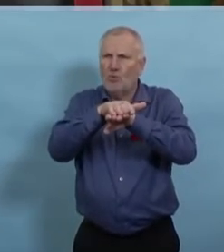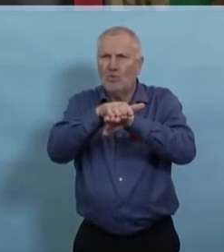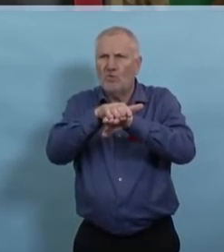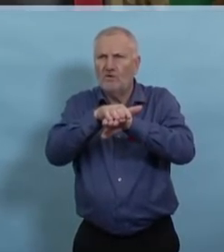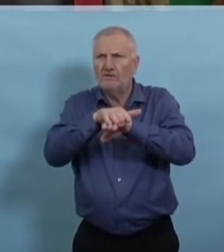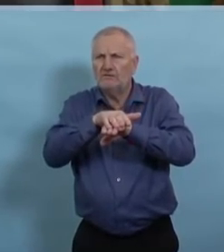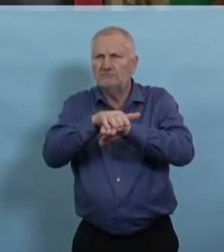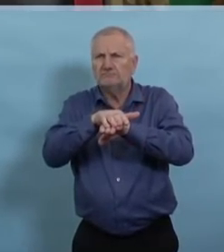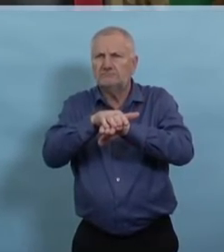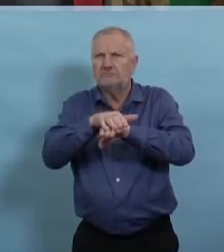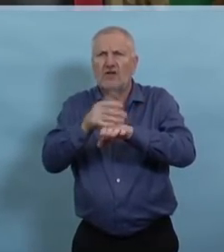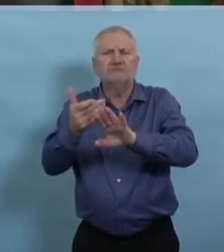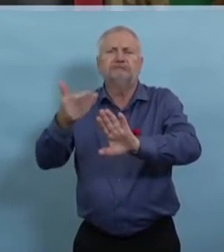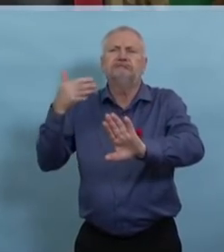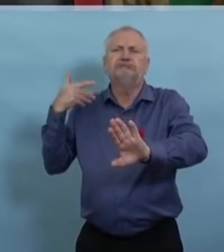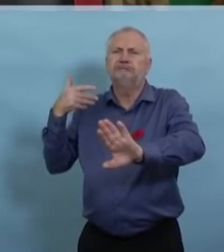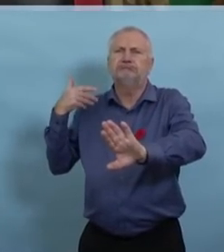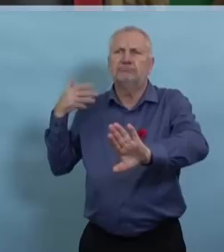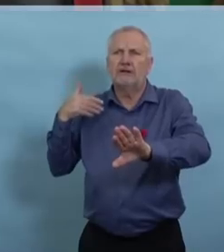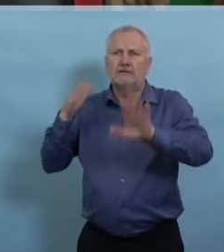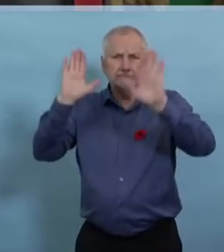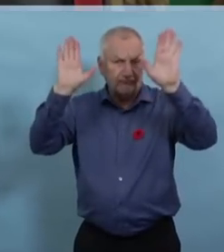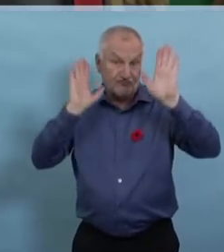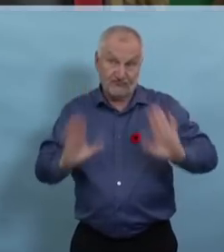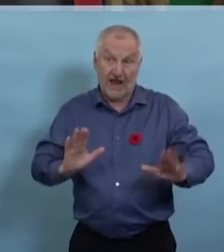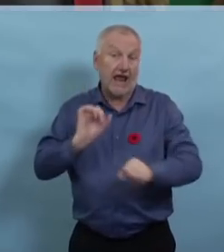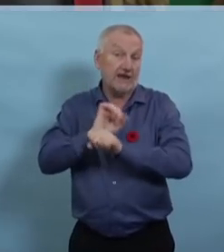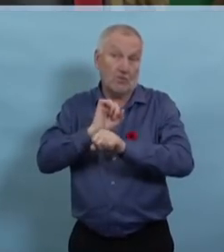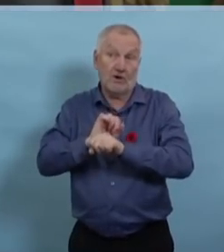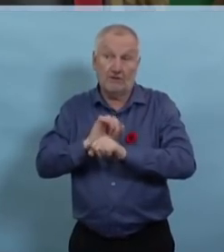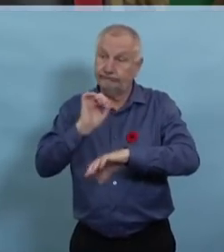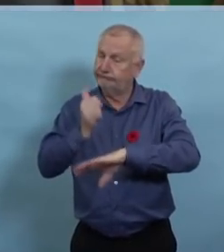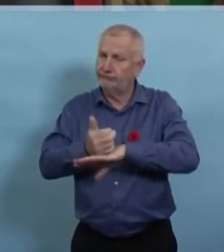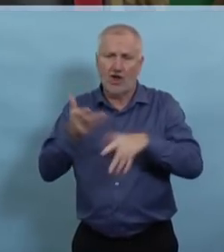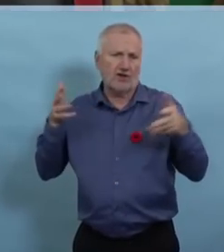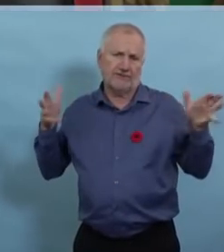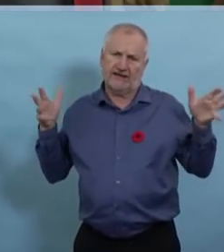already been established. So teachers have,